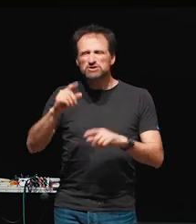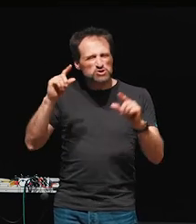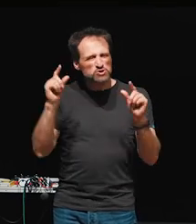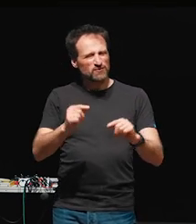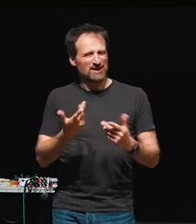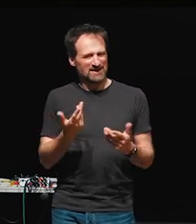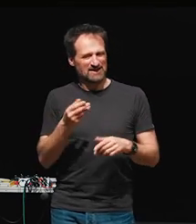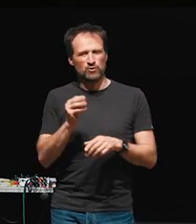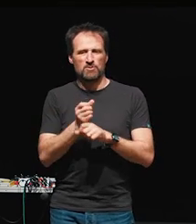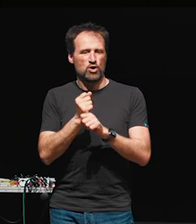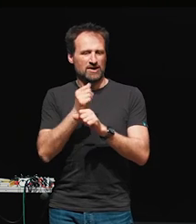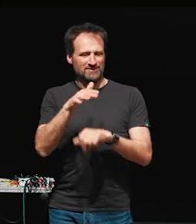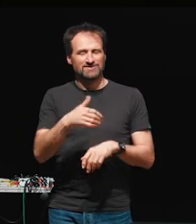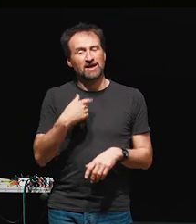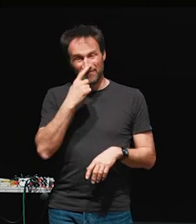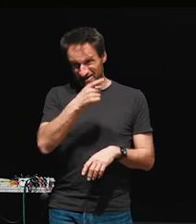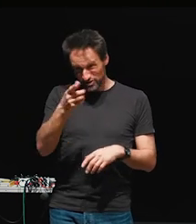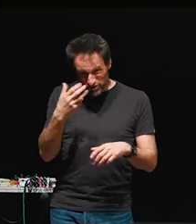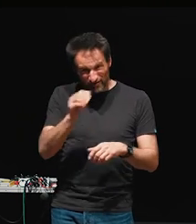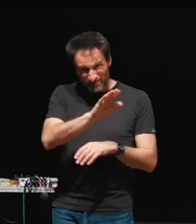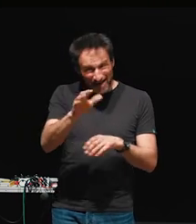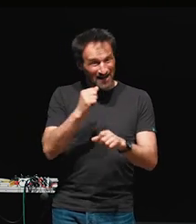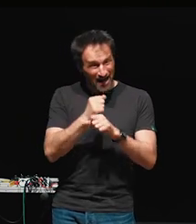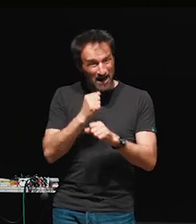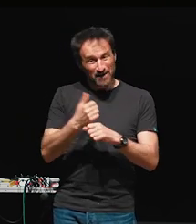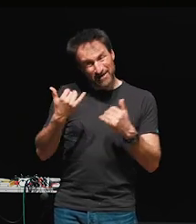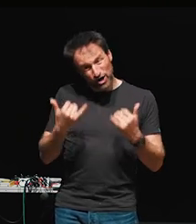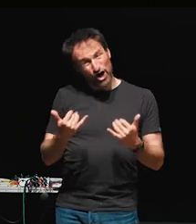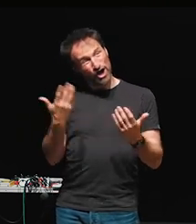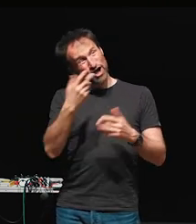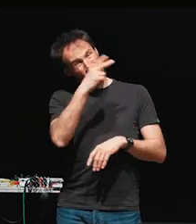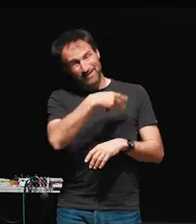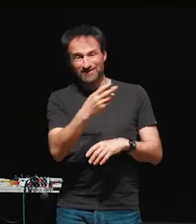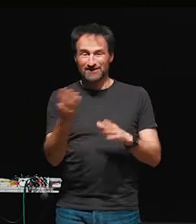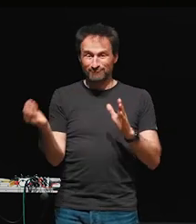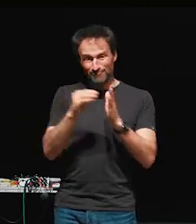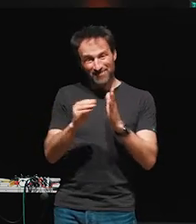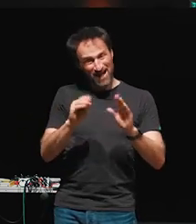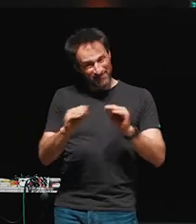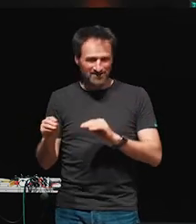of the stuff you've learned today, I would be tremendously happy. That's all for me. Thank you.